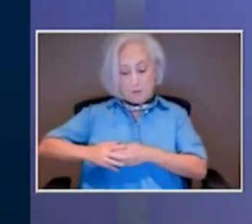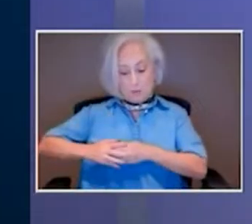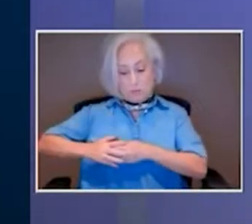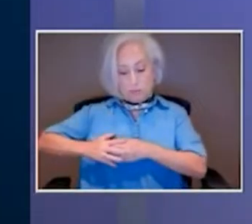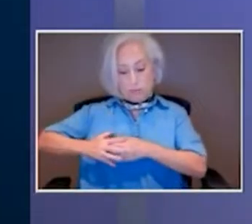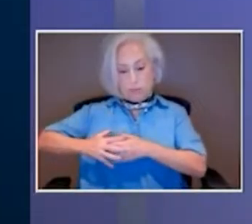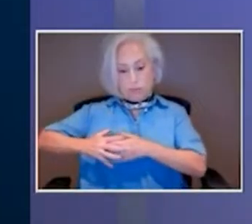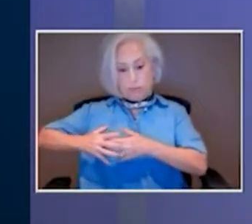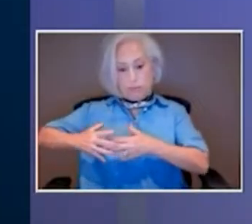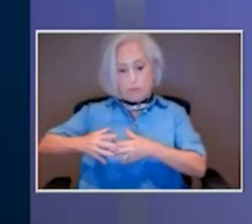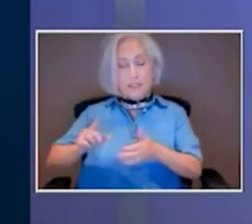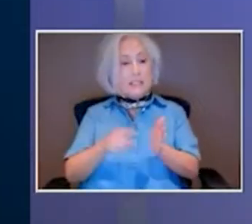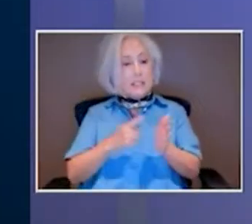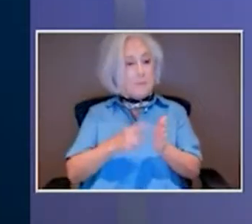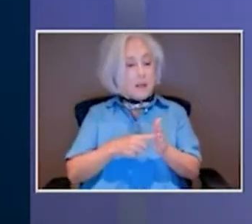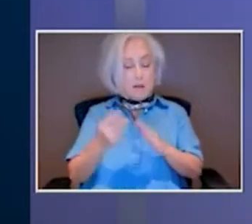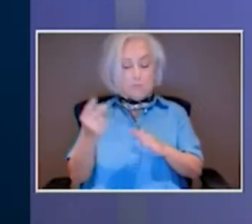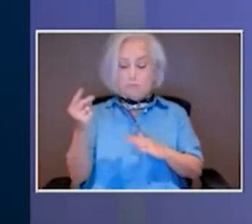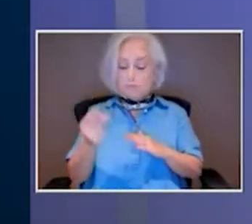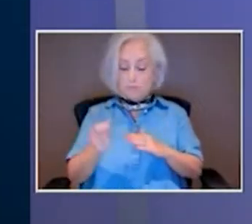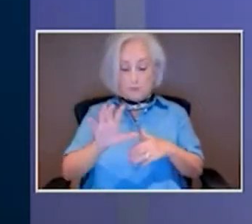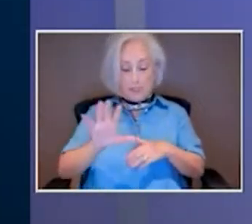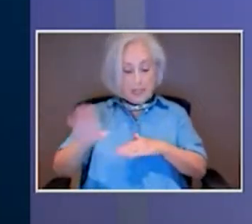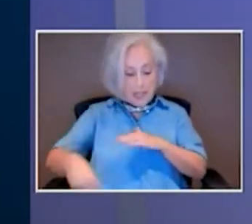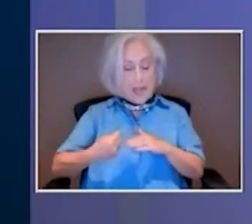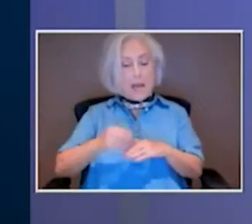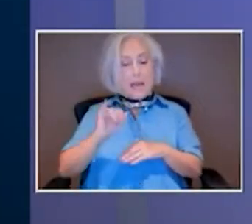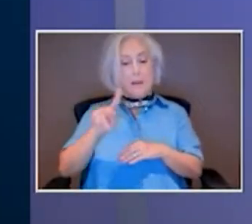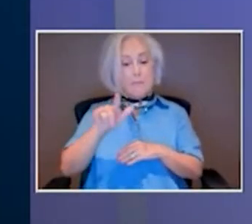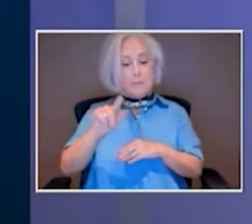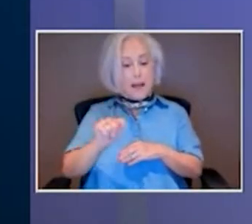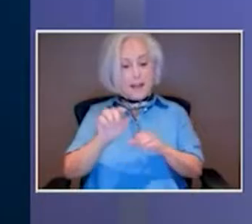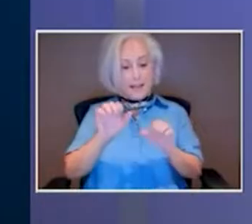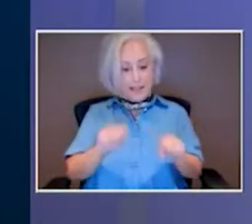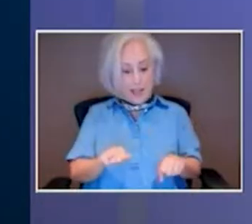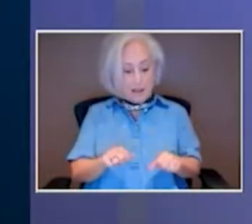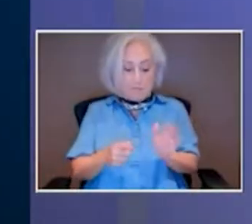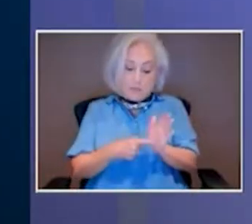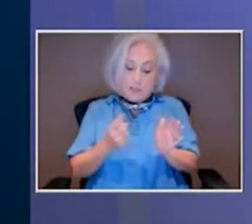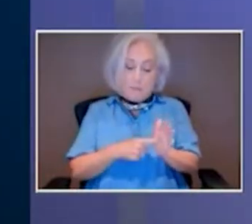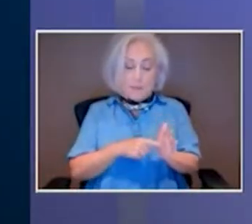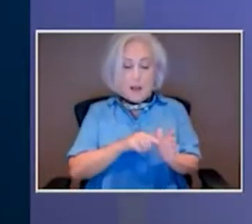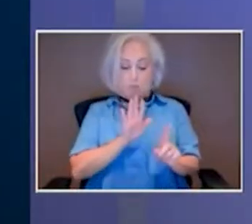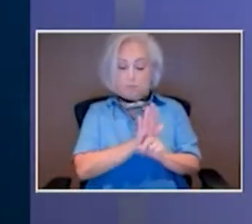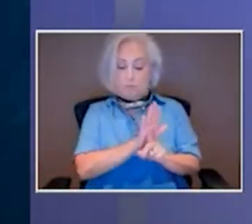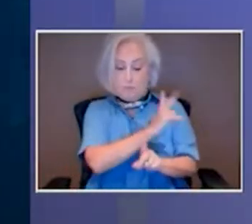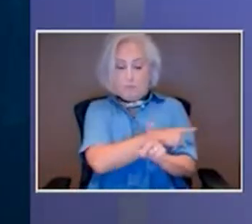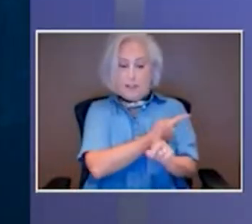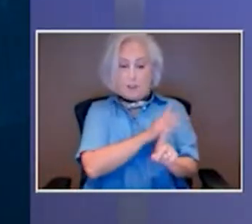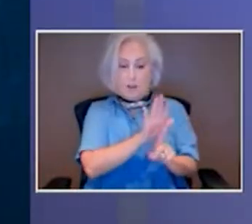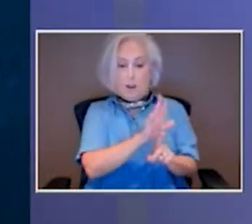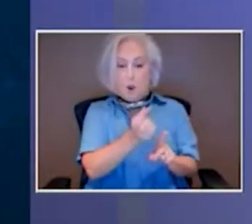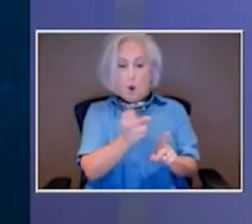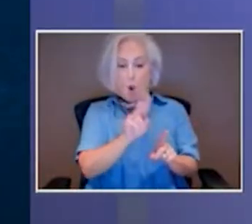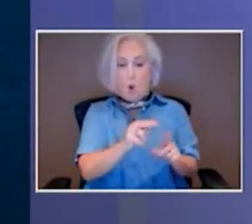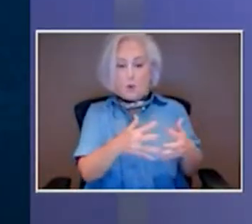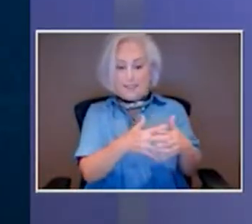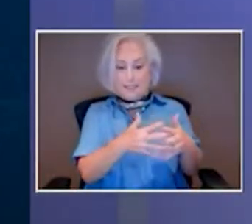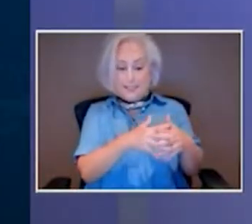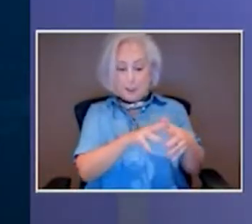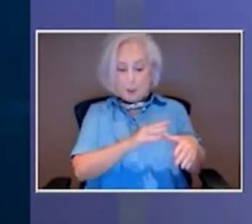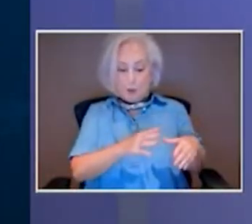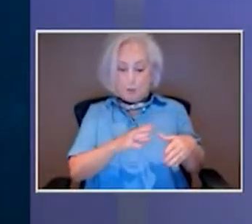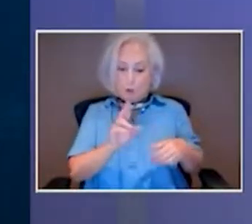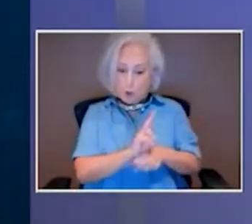or we can even use a patient's own tissue. But even if chemotherapy or radiation is needed, it's not